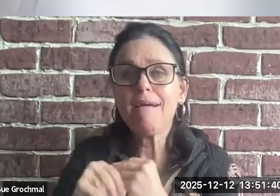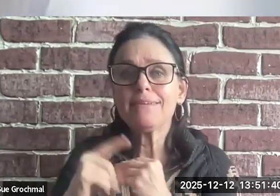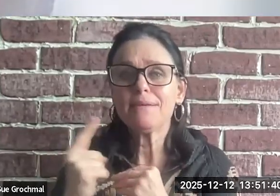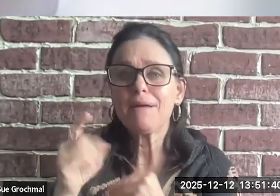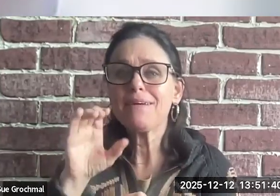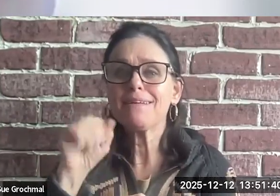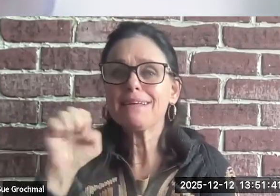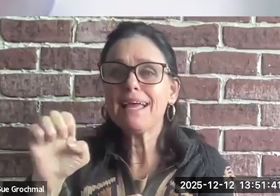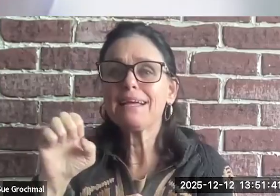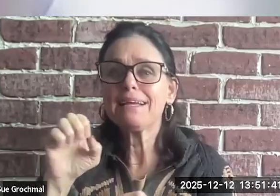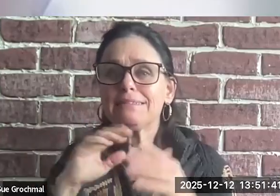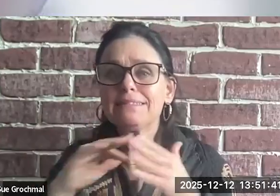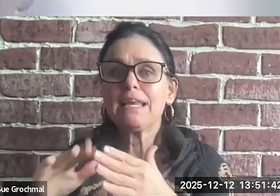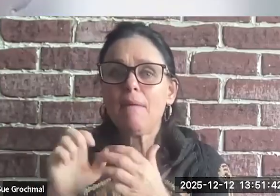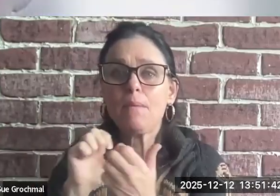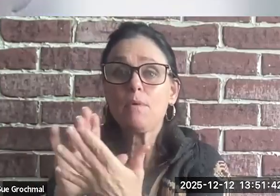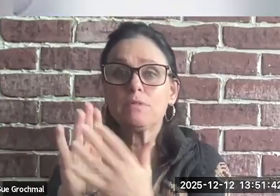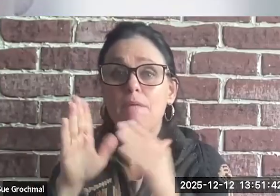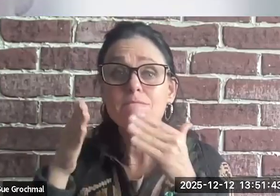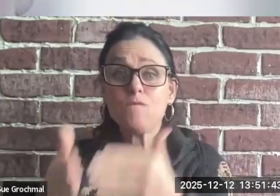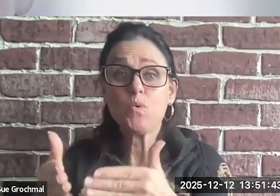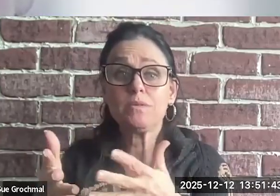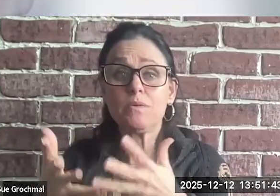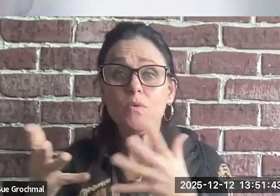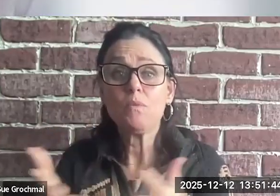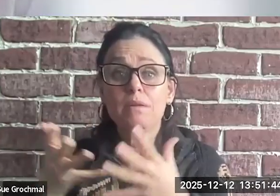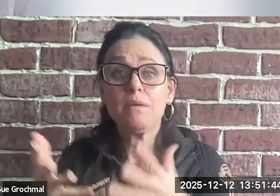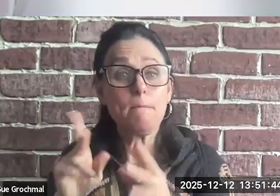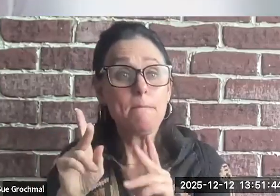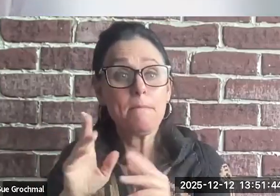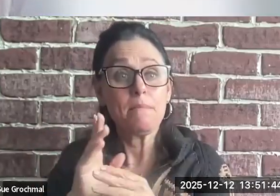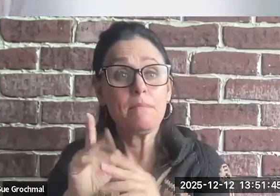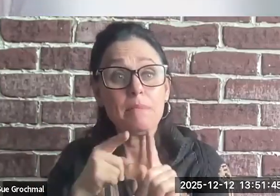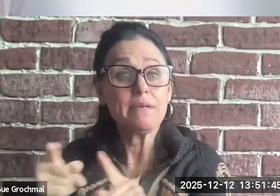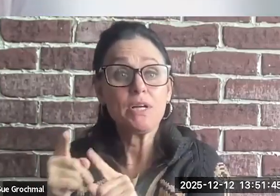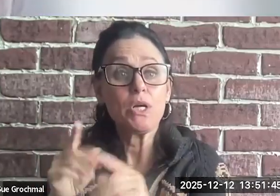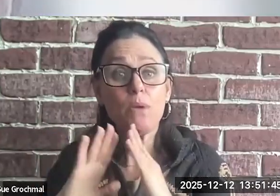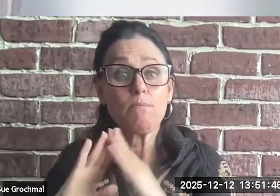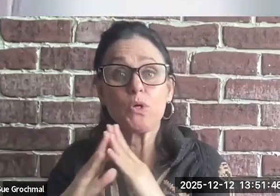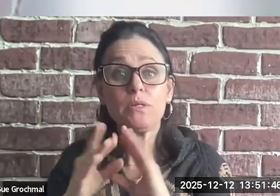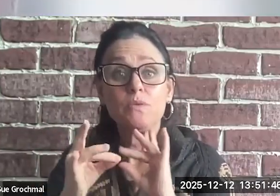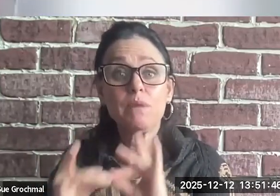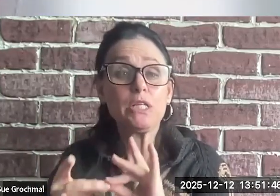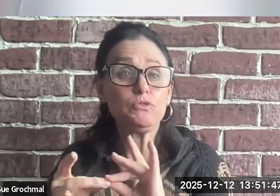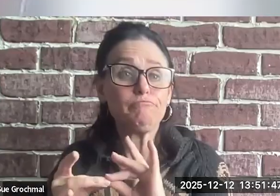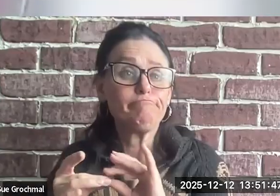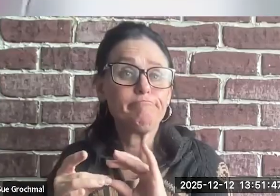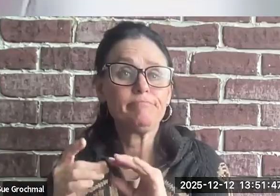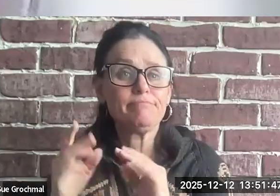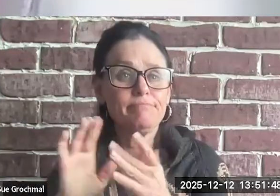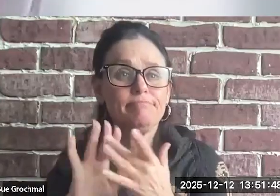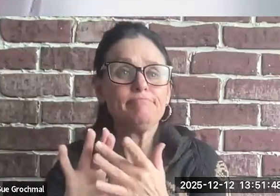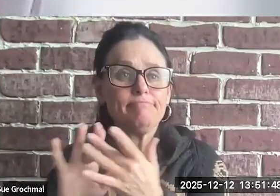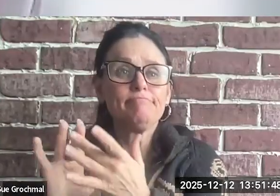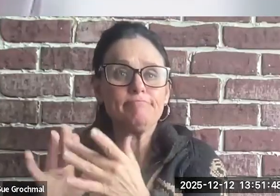case study approach, so we will be focusing on those specific communities in terms of, the in-depth, the